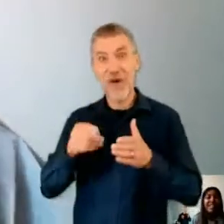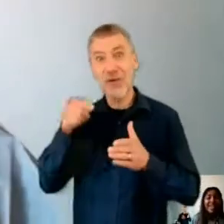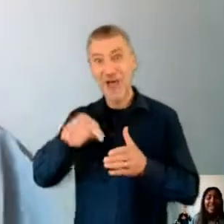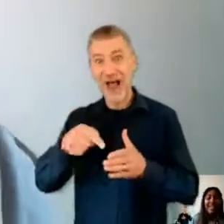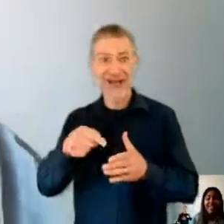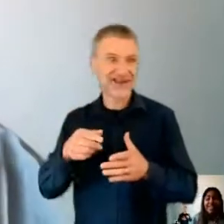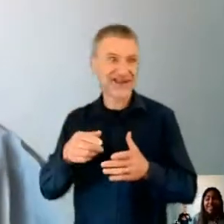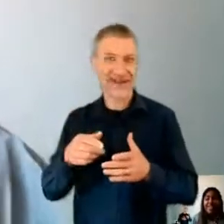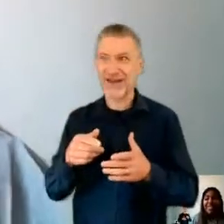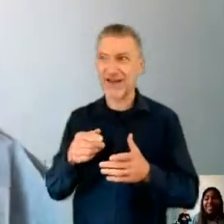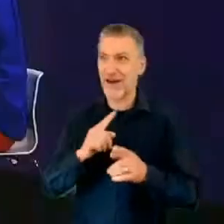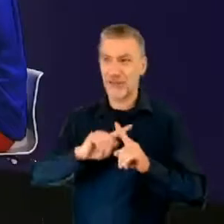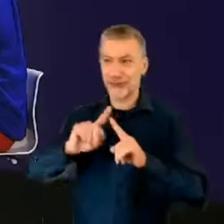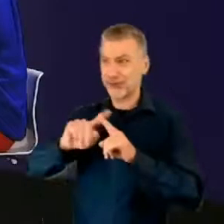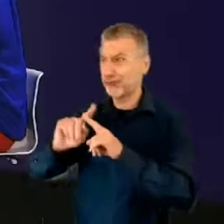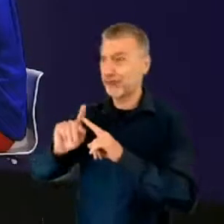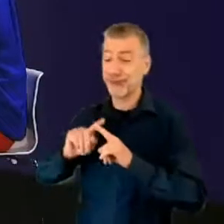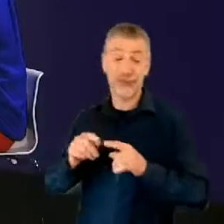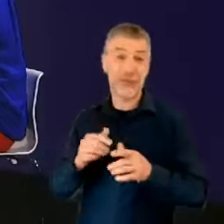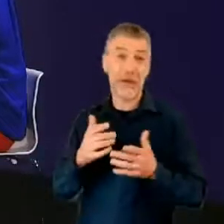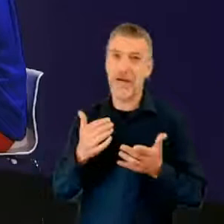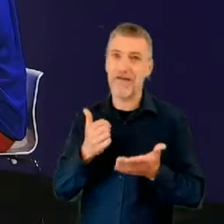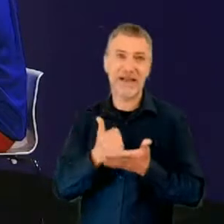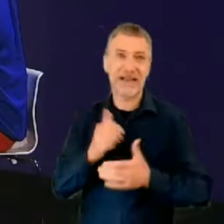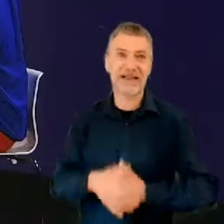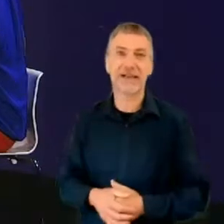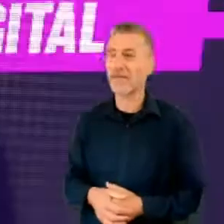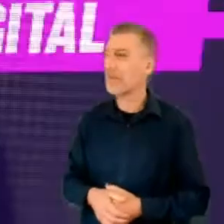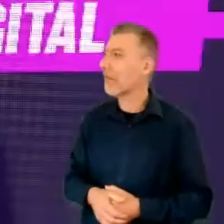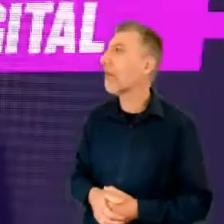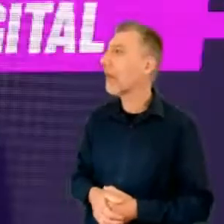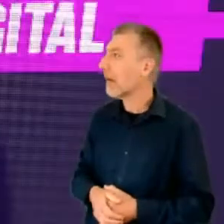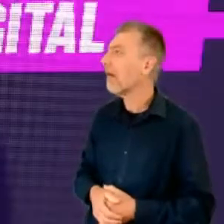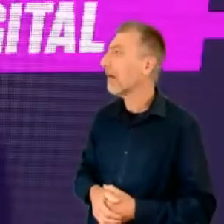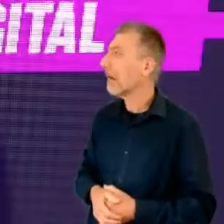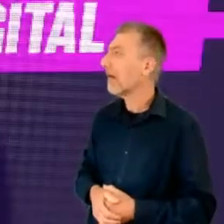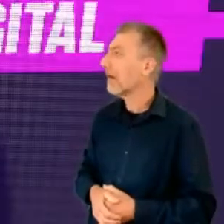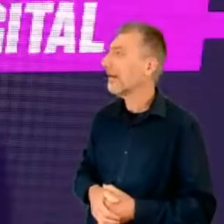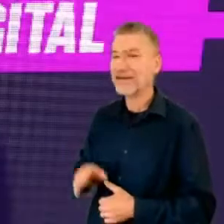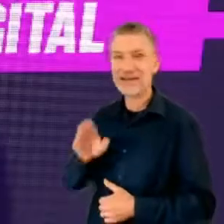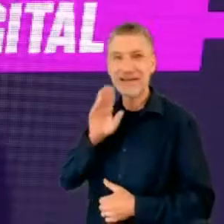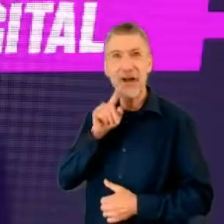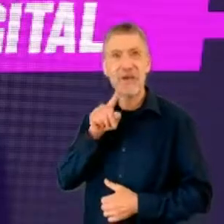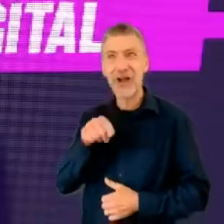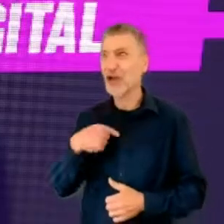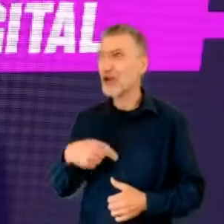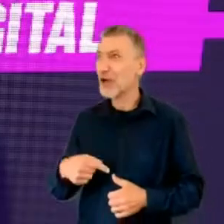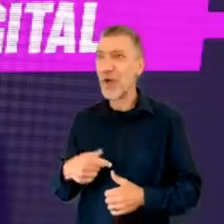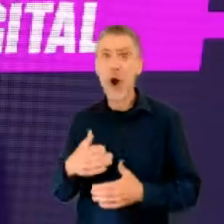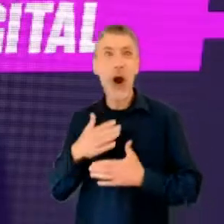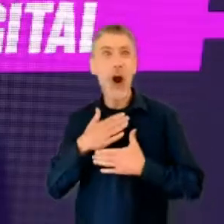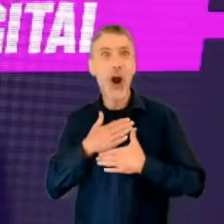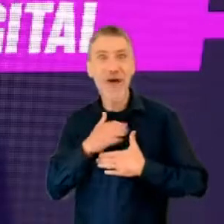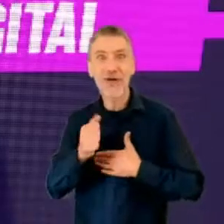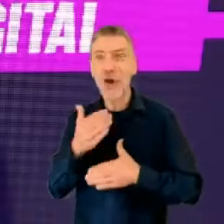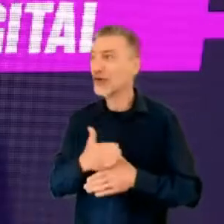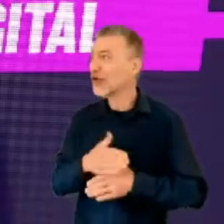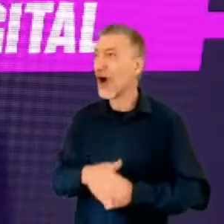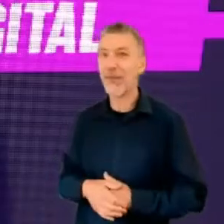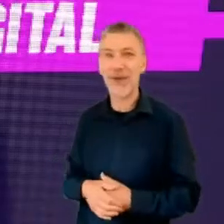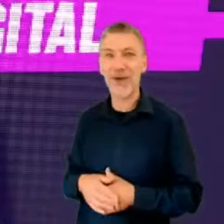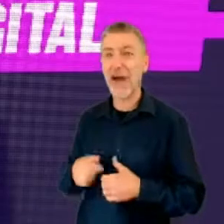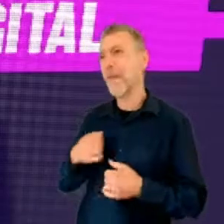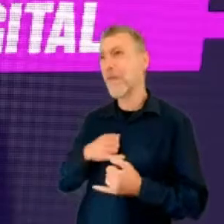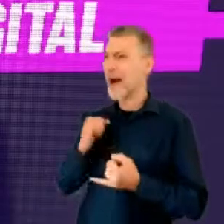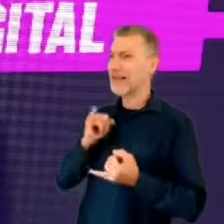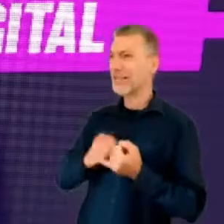and yeah, it's just great. It just sounds like you are on it. You just love what you do so much. When you said like, my spare time, I think you